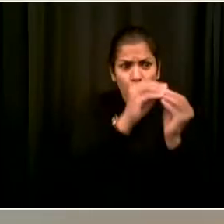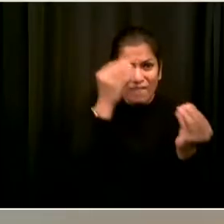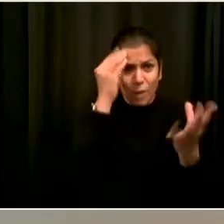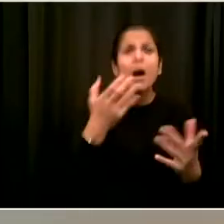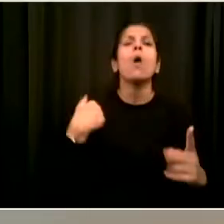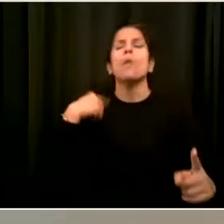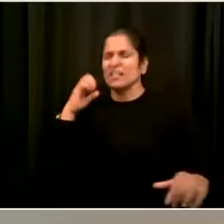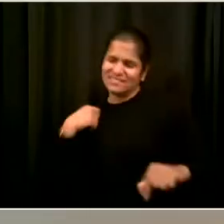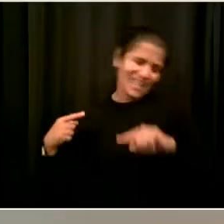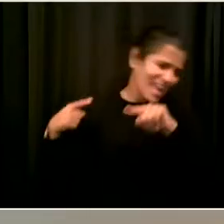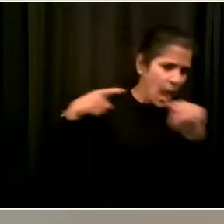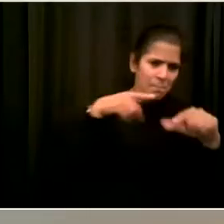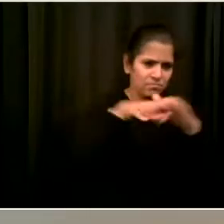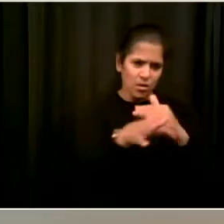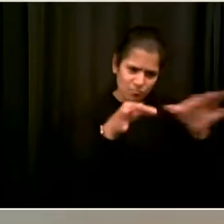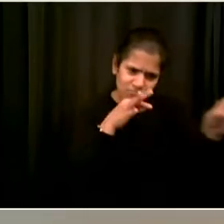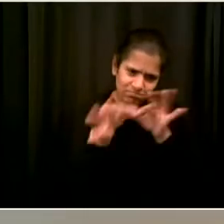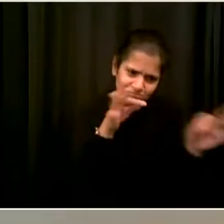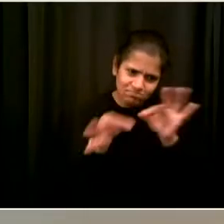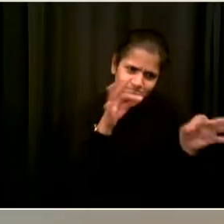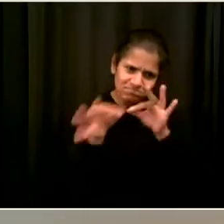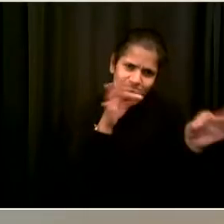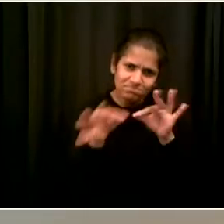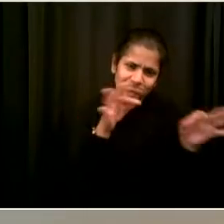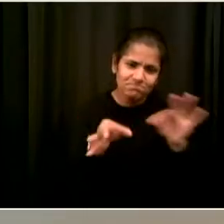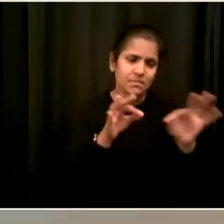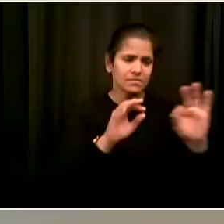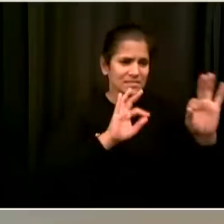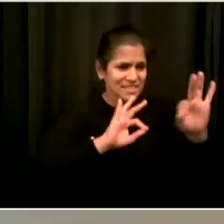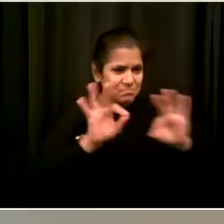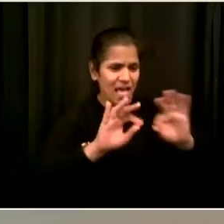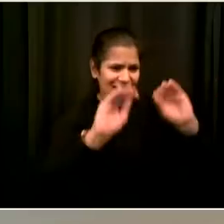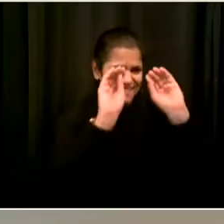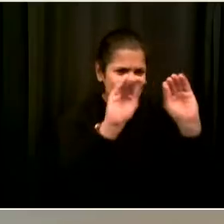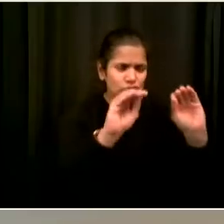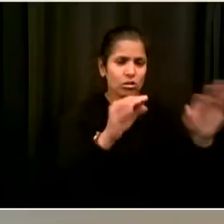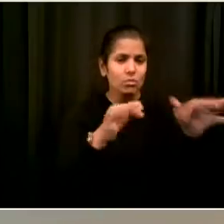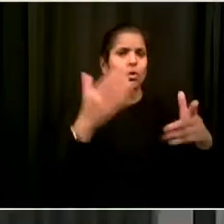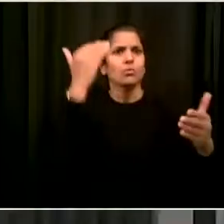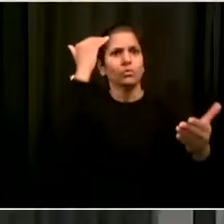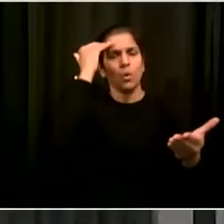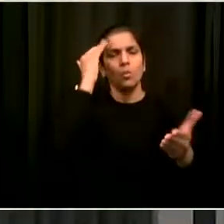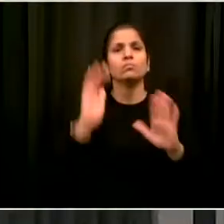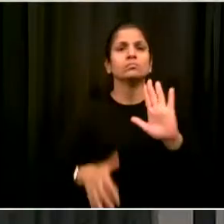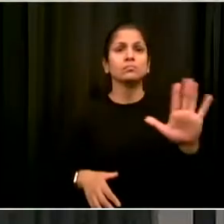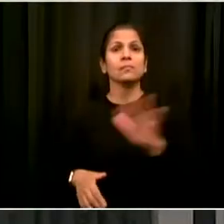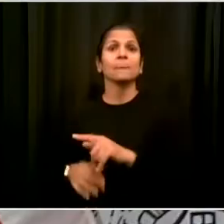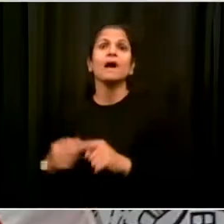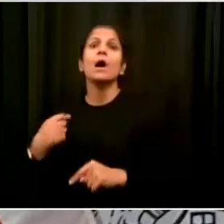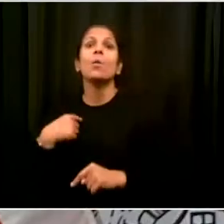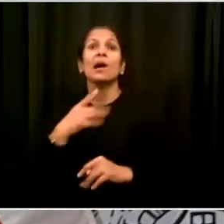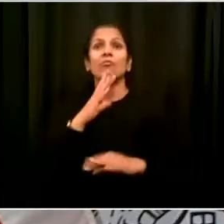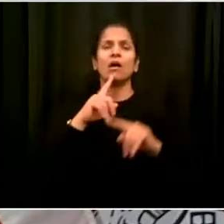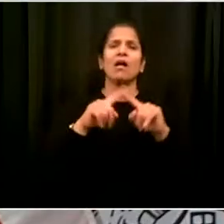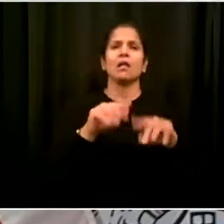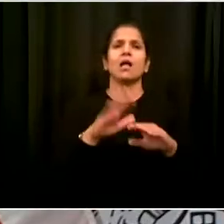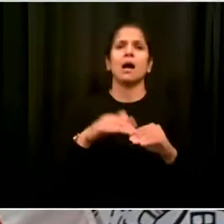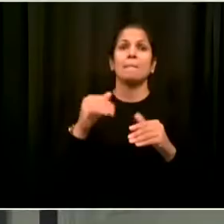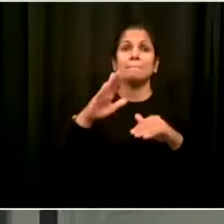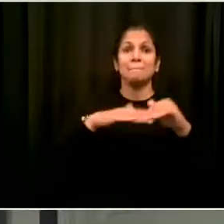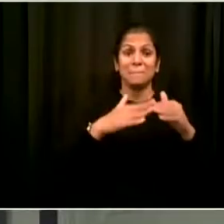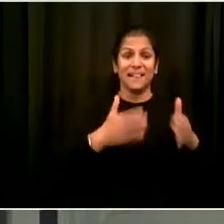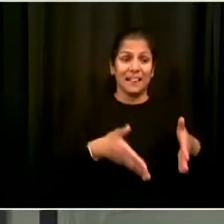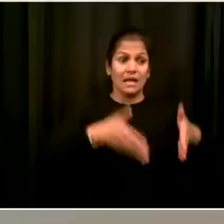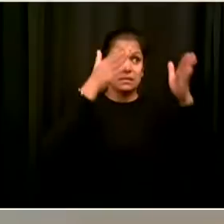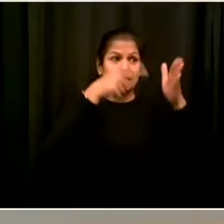the information. And we also will be relying on, again, our tenant leaders, community leaders, to really be the trusted messengers, and also to give